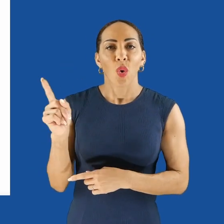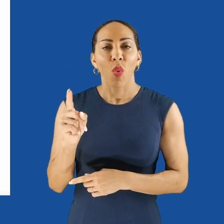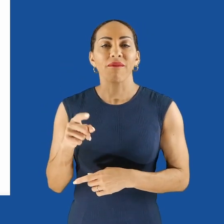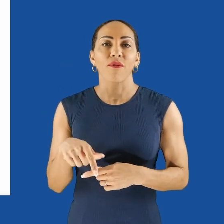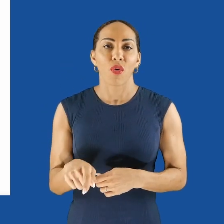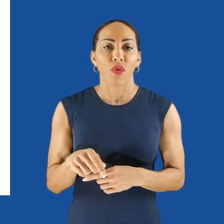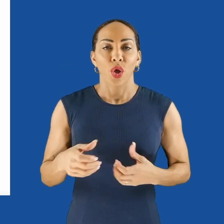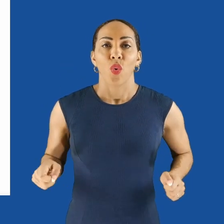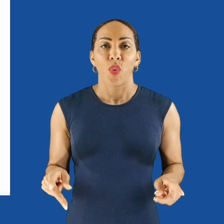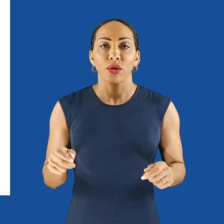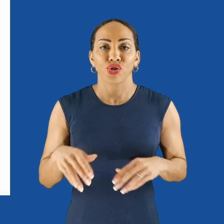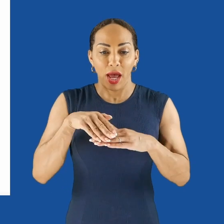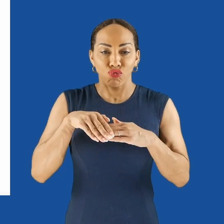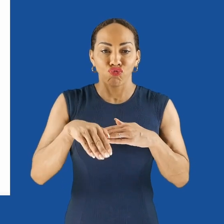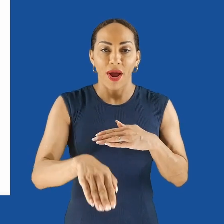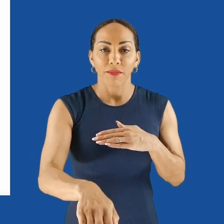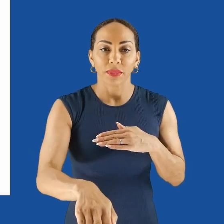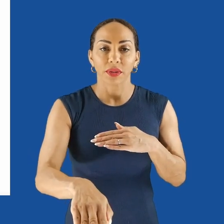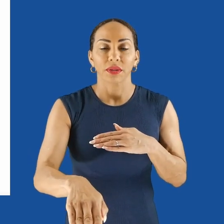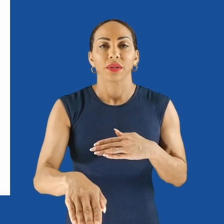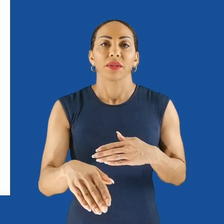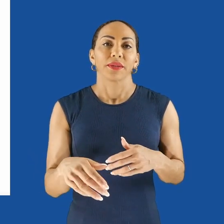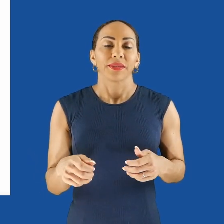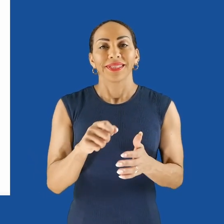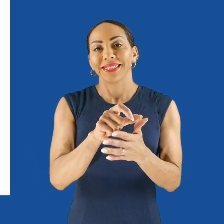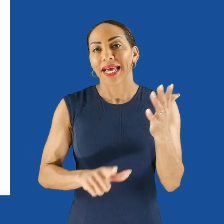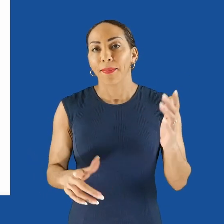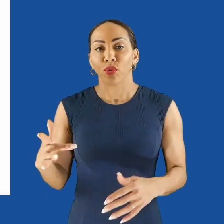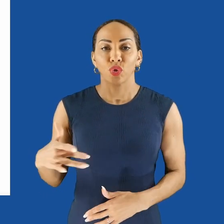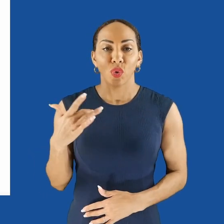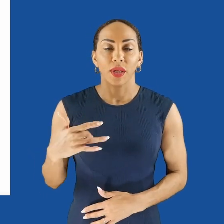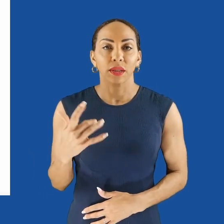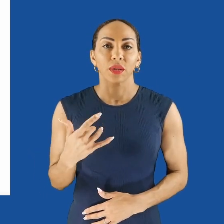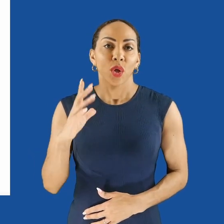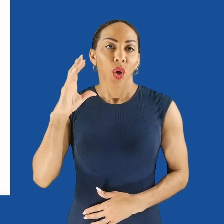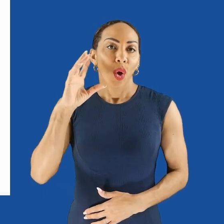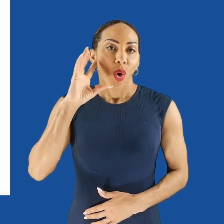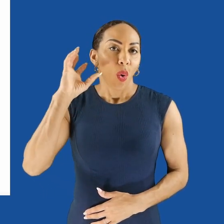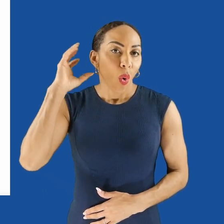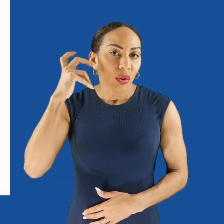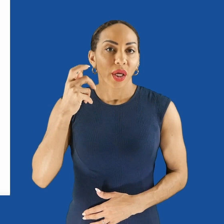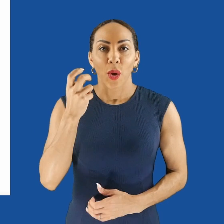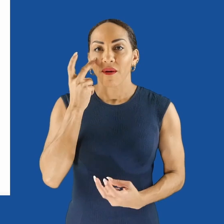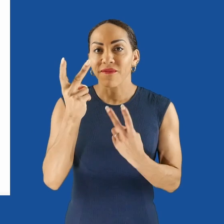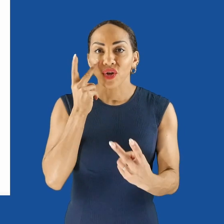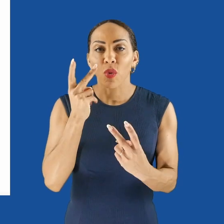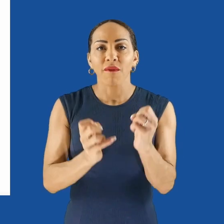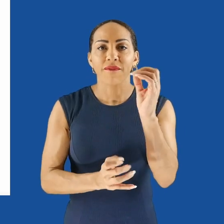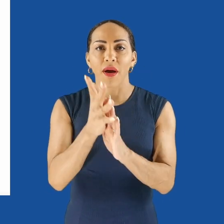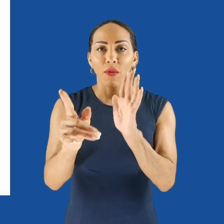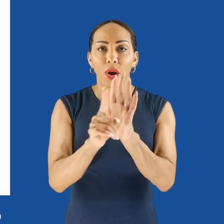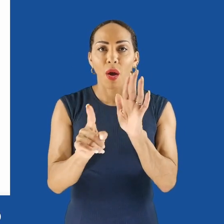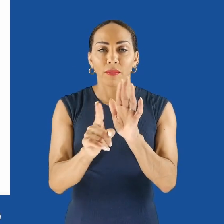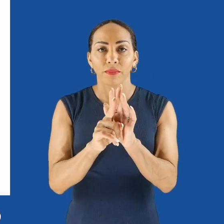for wheelchairs to navigate a workplace, disabled toilets, and audio-visual fire alarm. You should talk to your employer